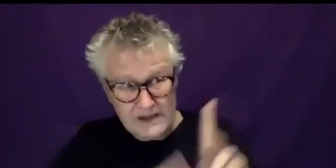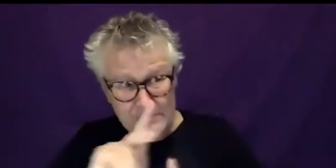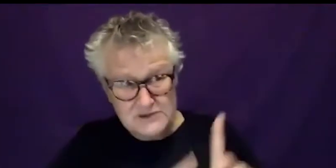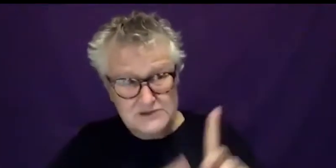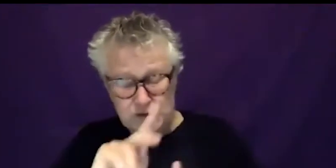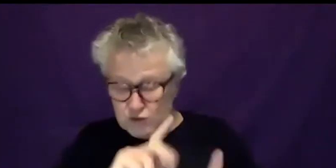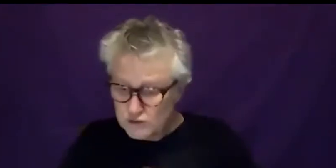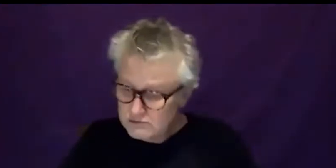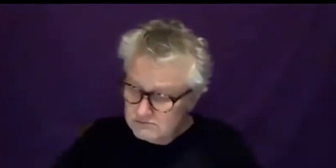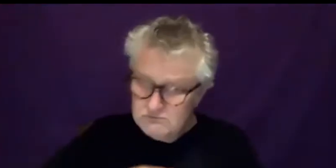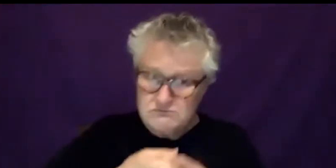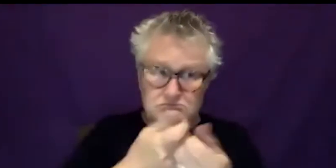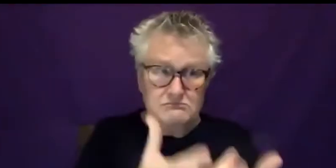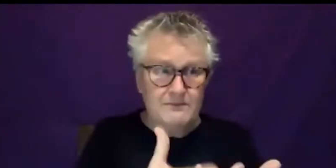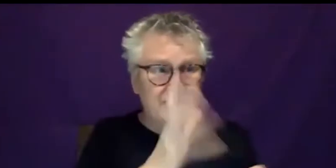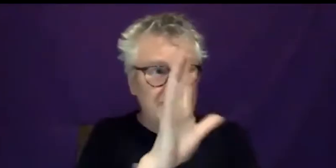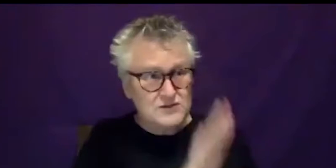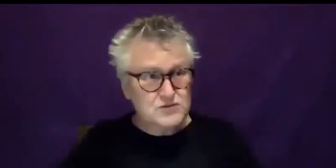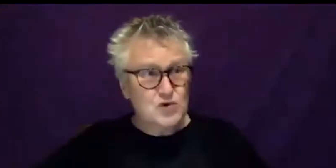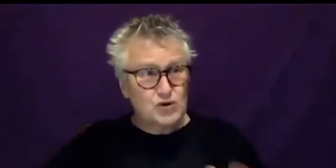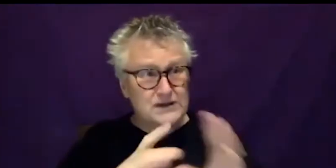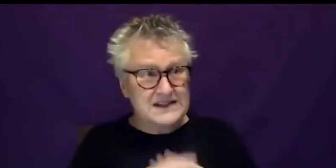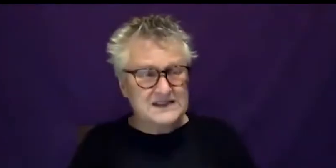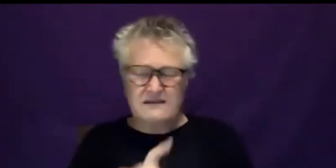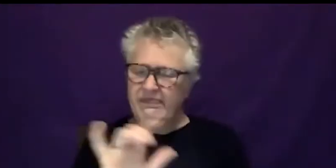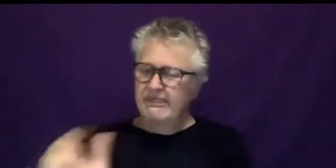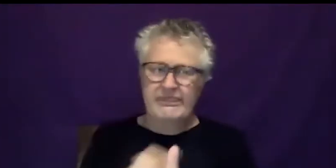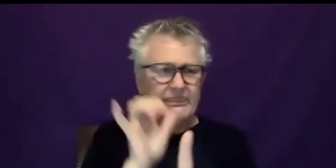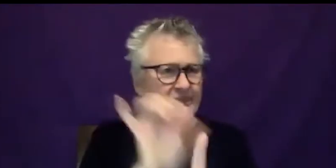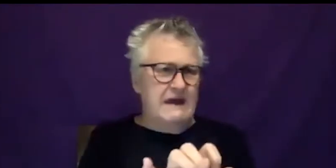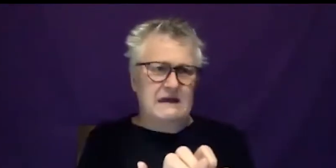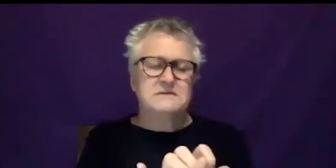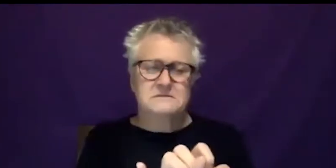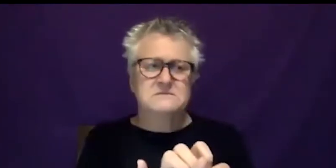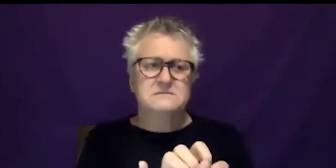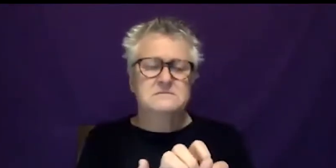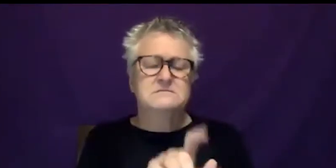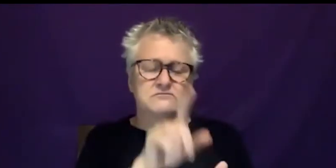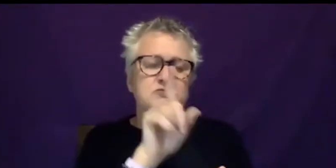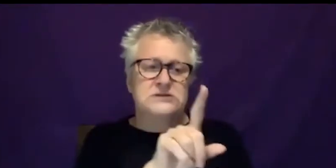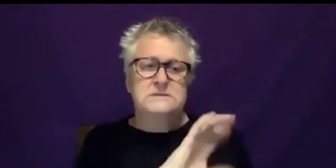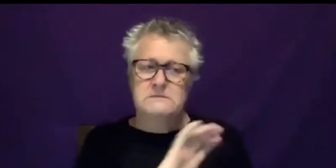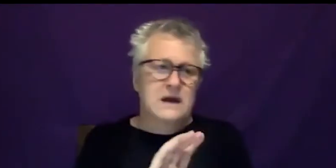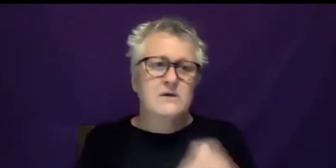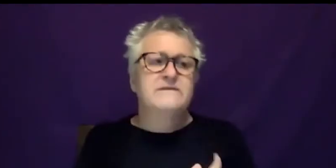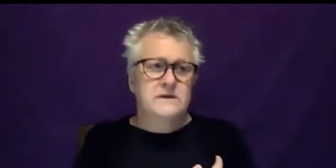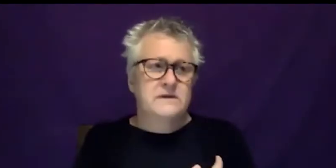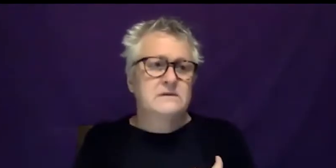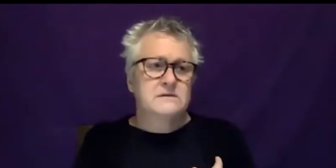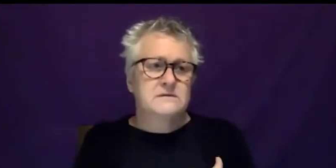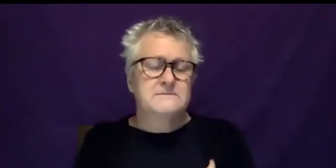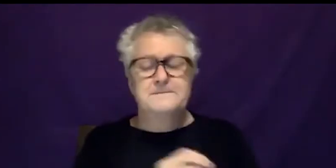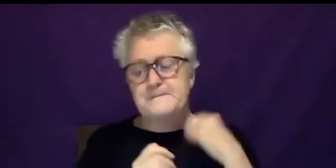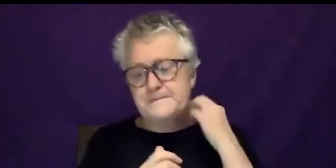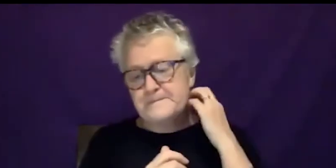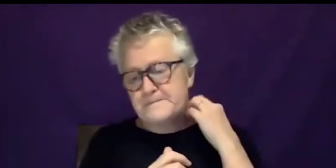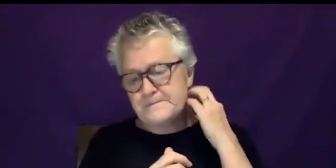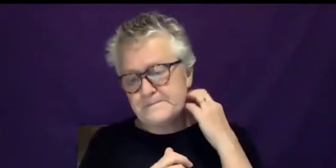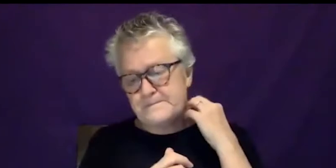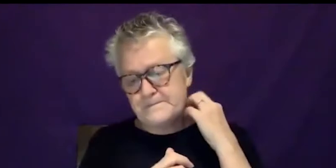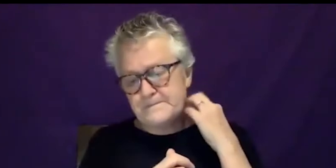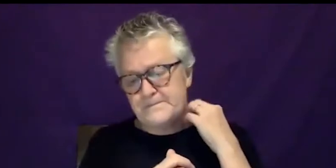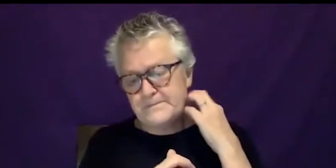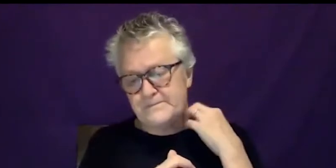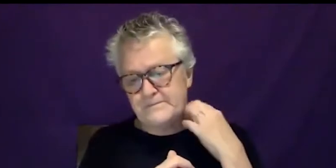where your real power lies. And to be honest, and it's really hard, and it's something